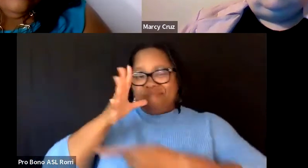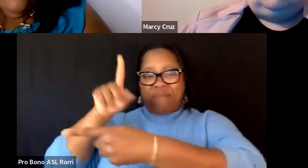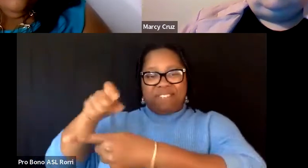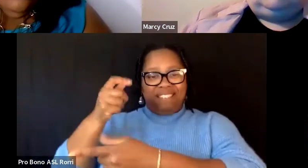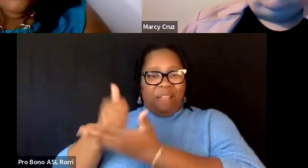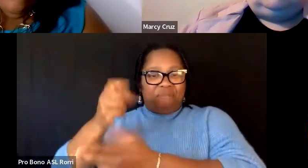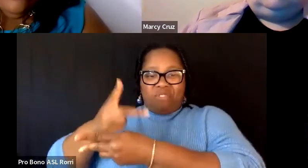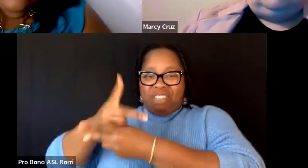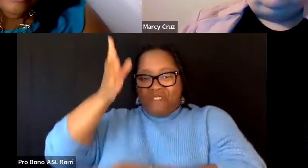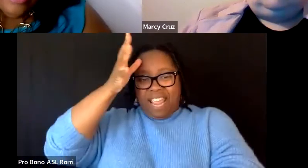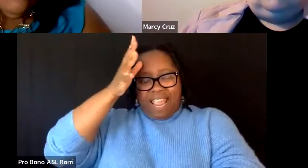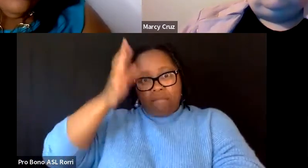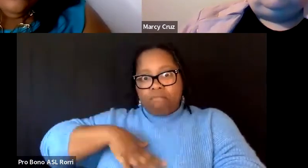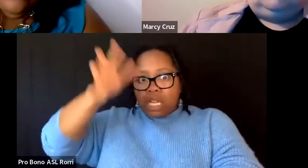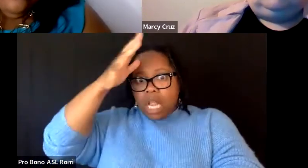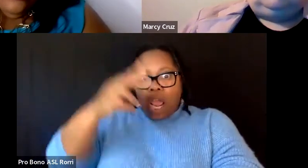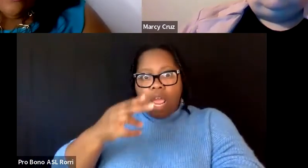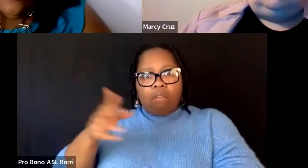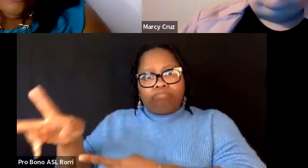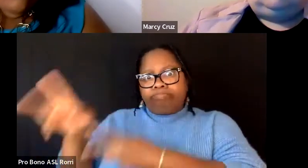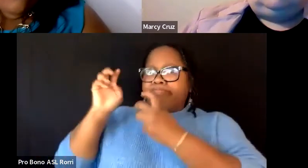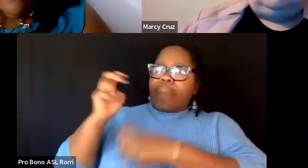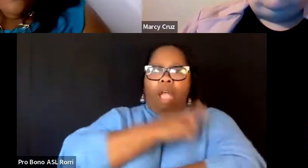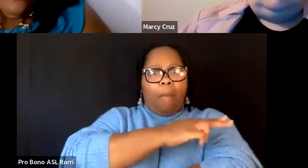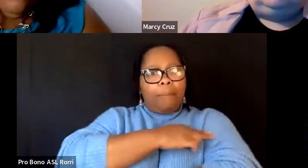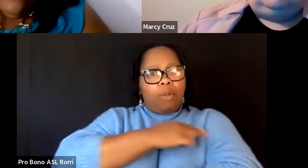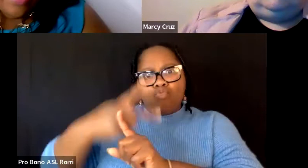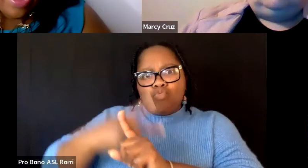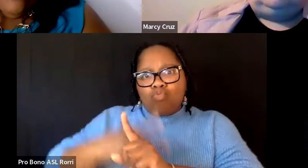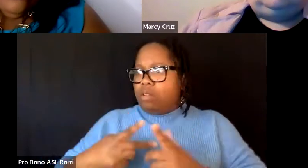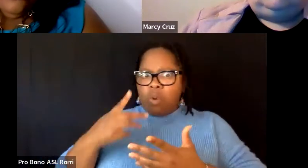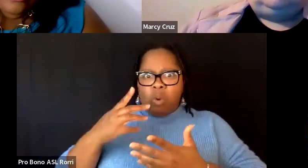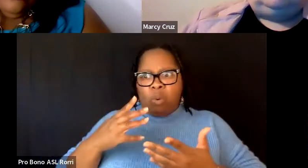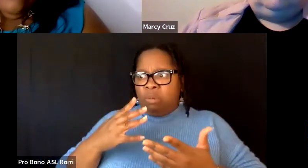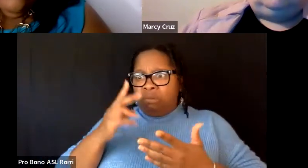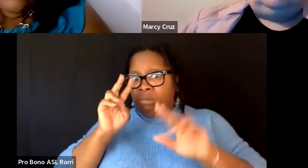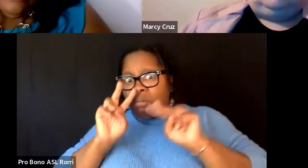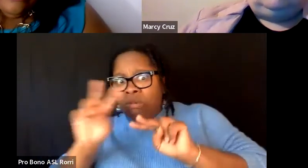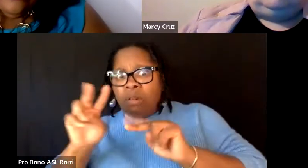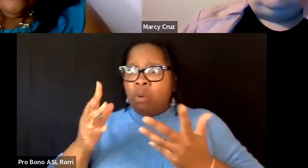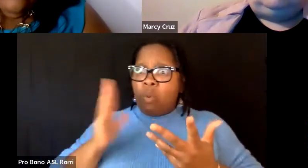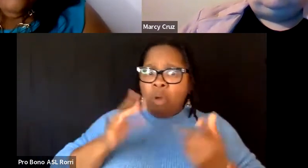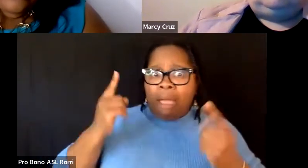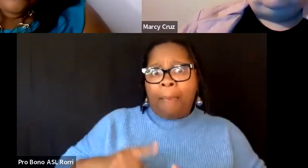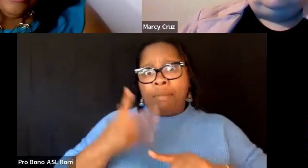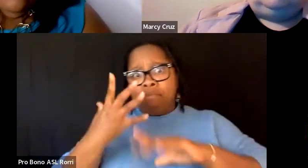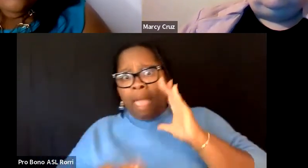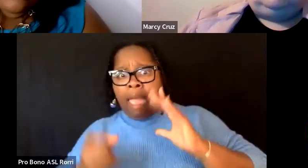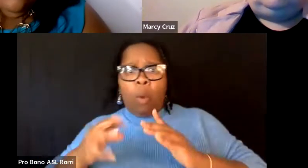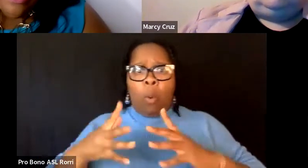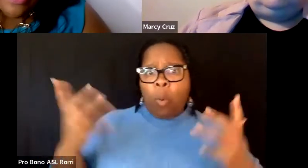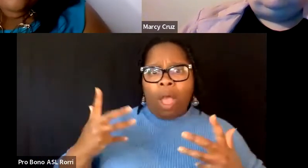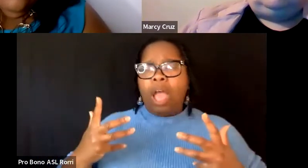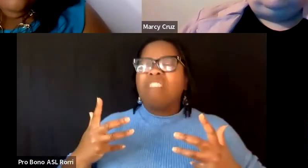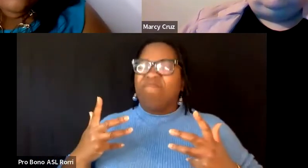in the hospital for 2 months and we really didn't know, what was going to happen to him. And when he got